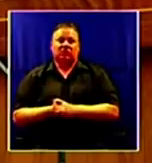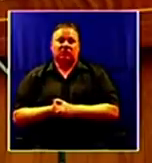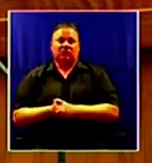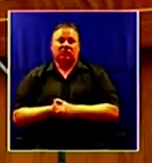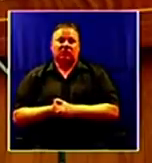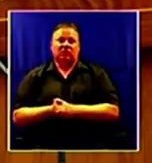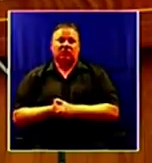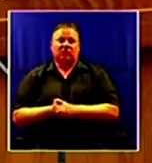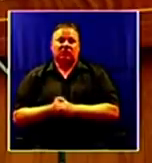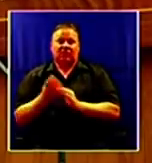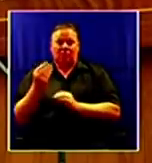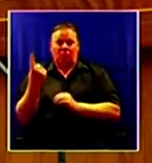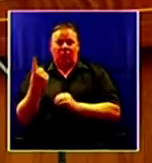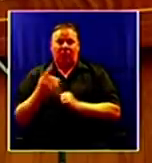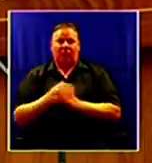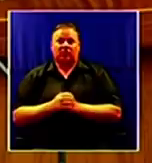Number